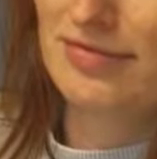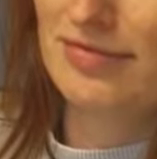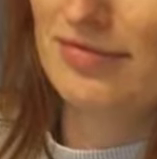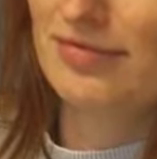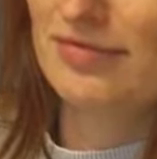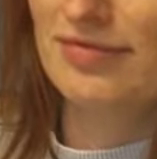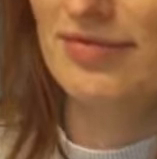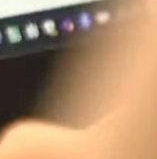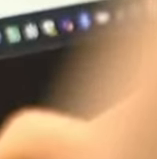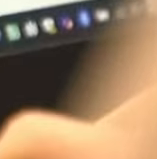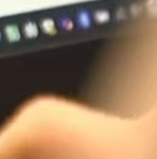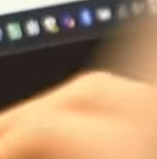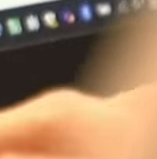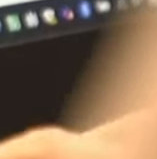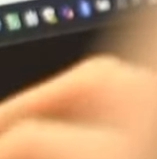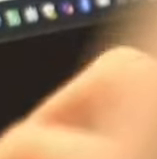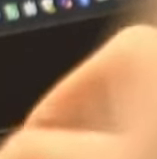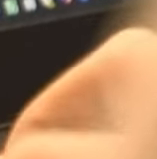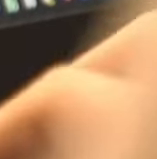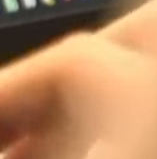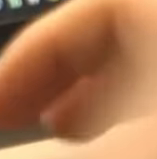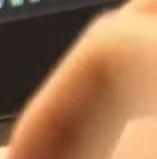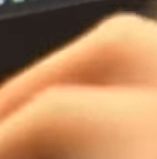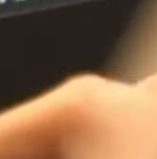AI bot writes the code.